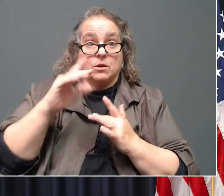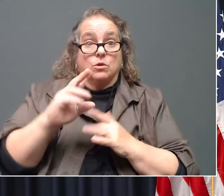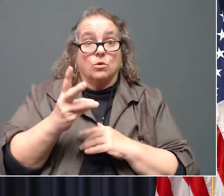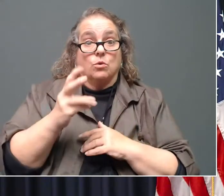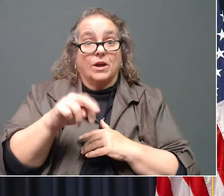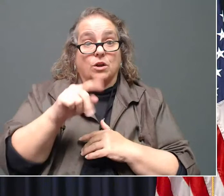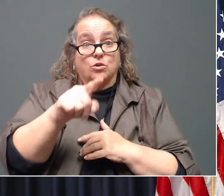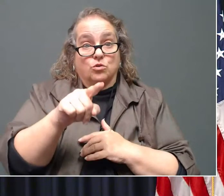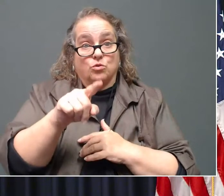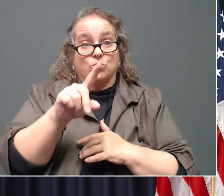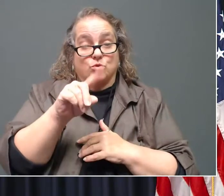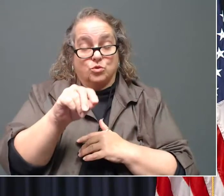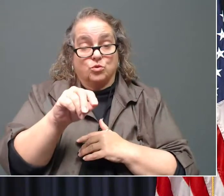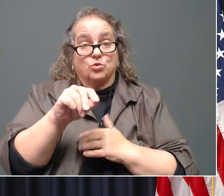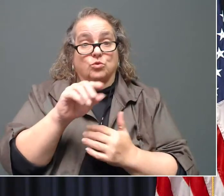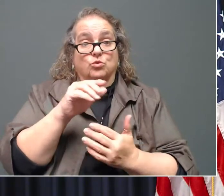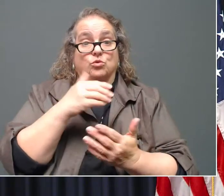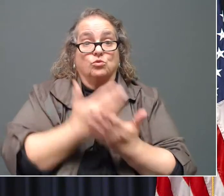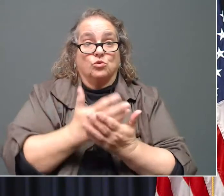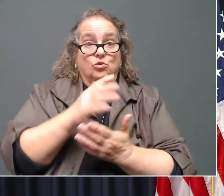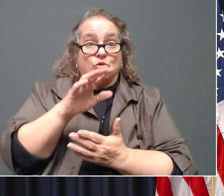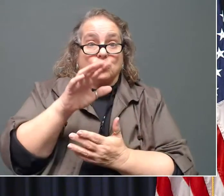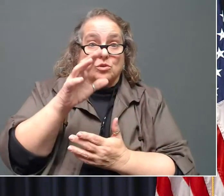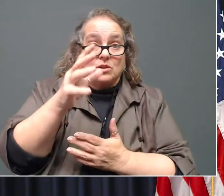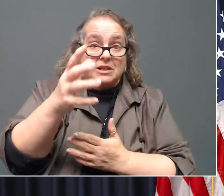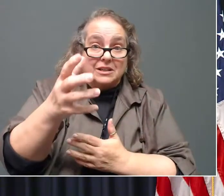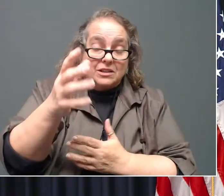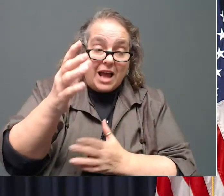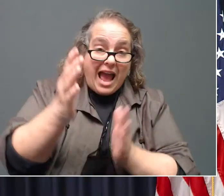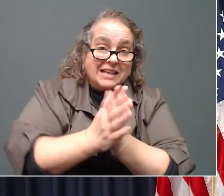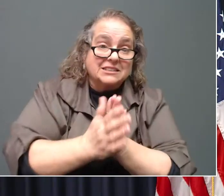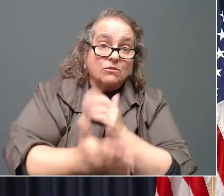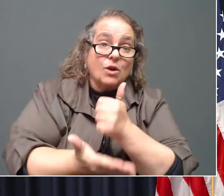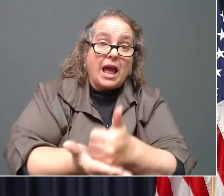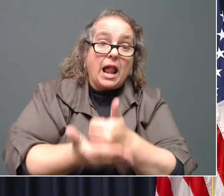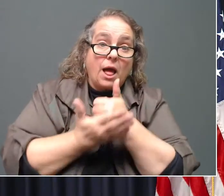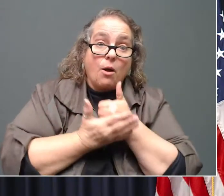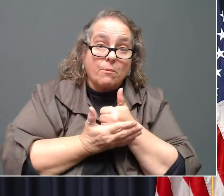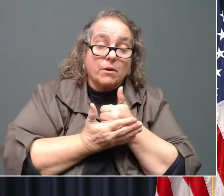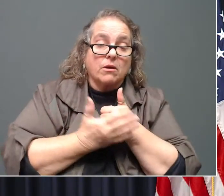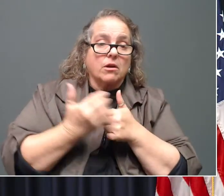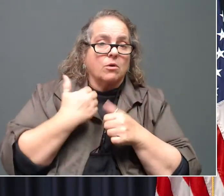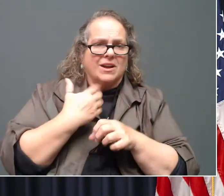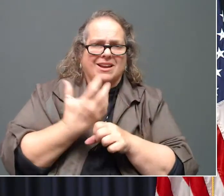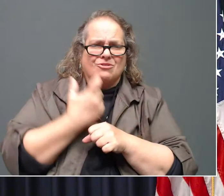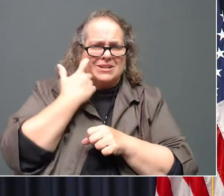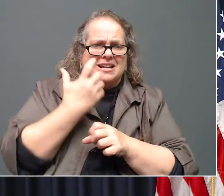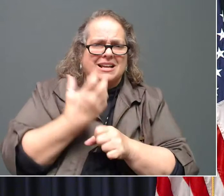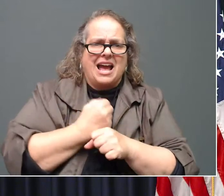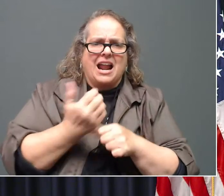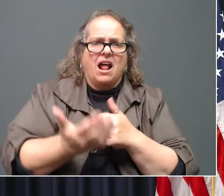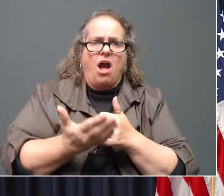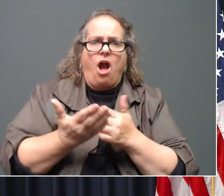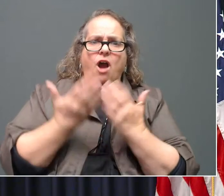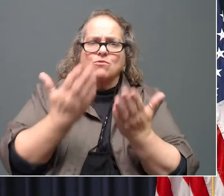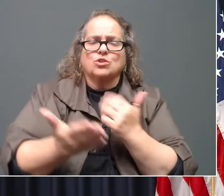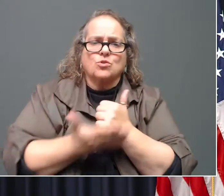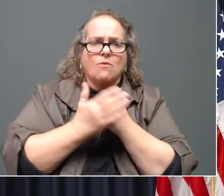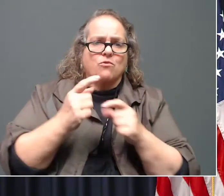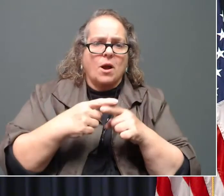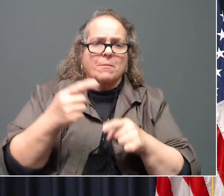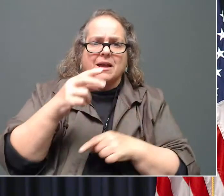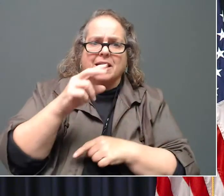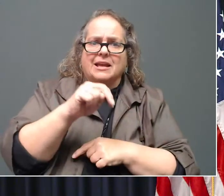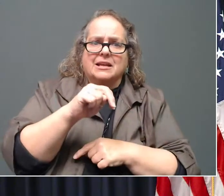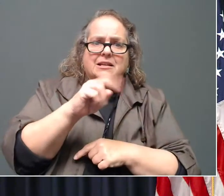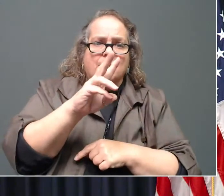out and ask for help. We recently got offers to help from the NAACP and others, and we're saying yes to